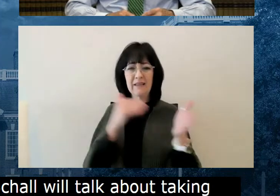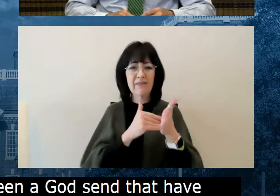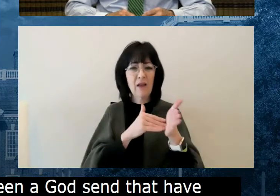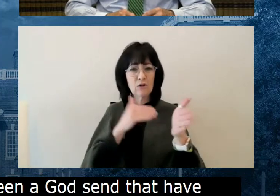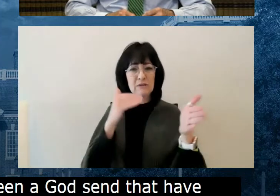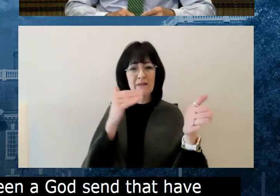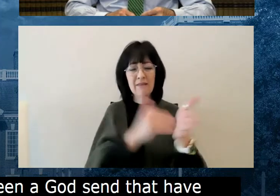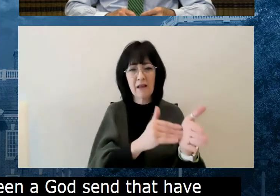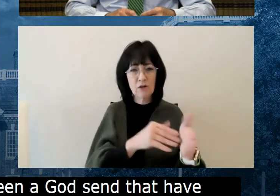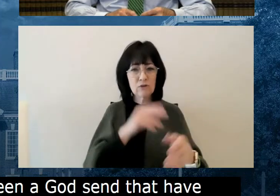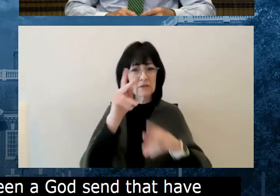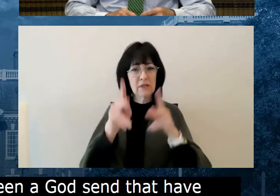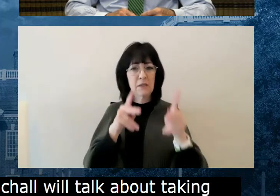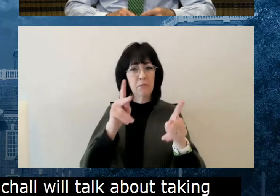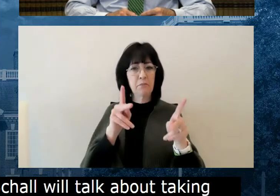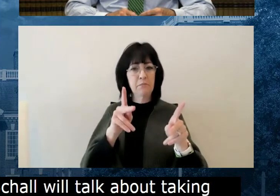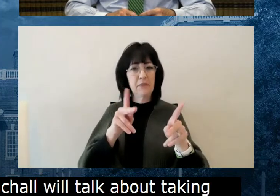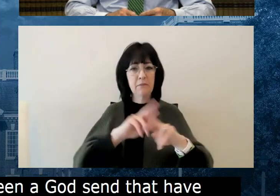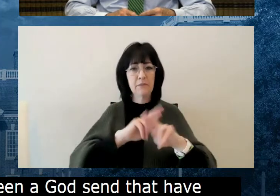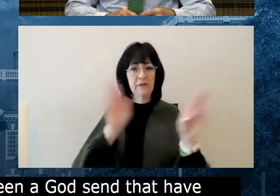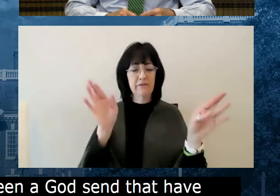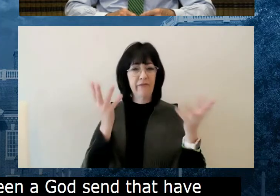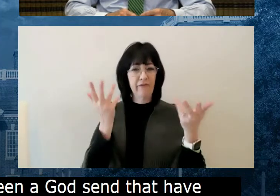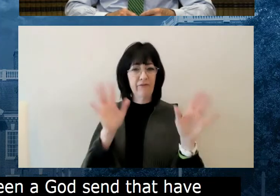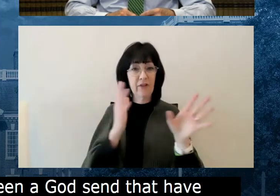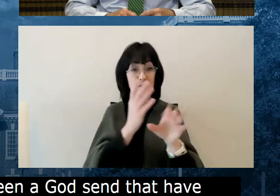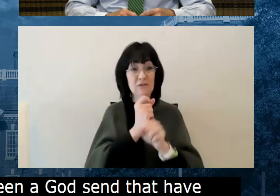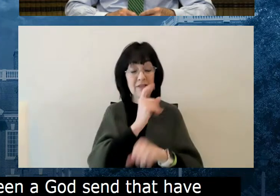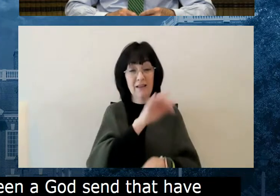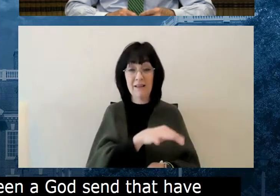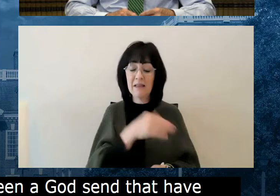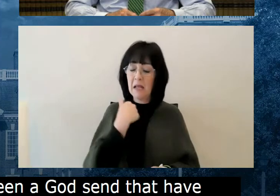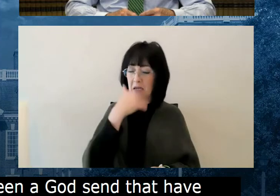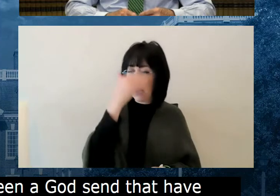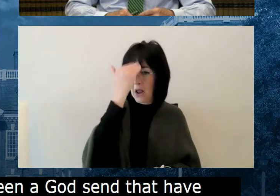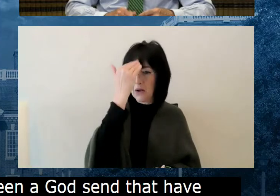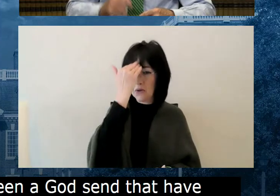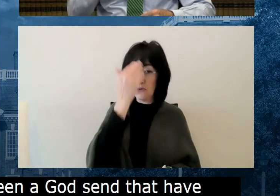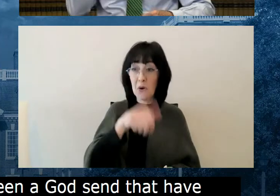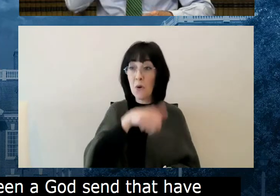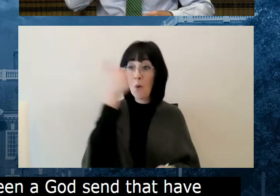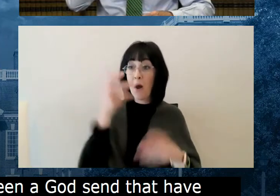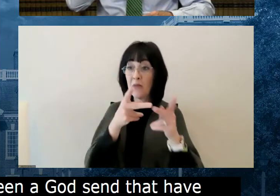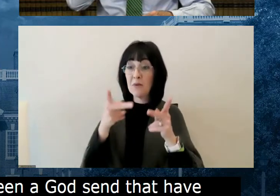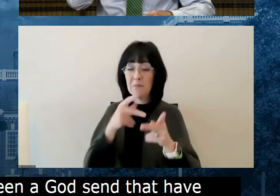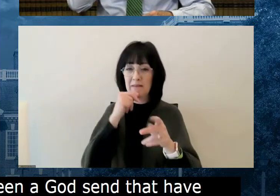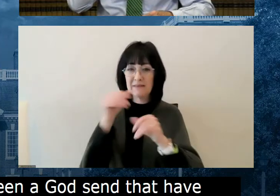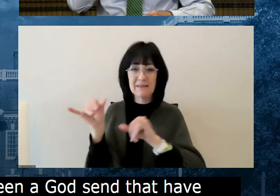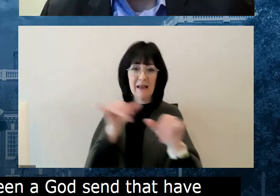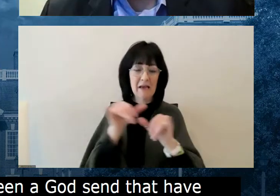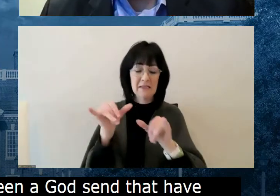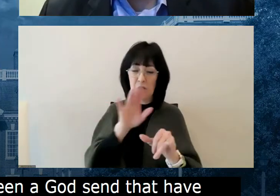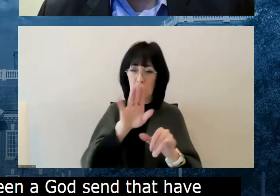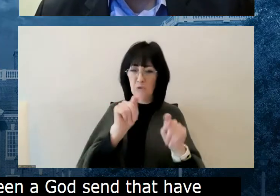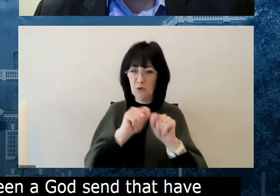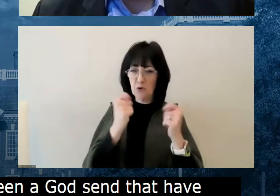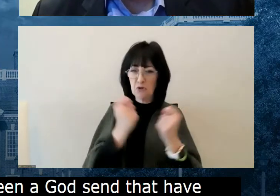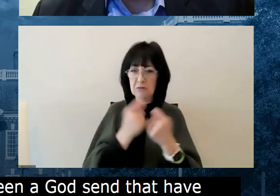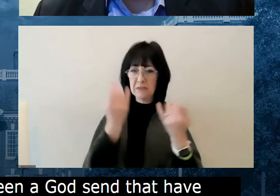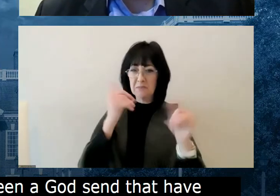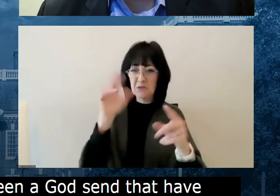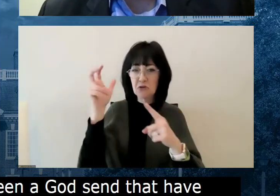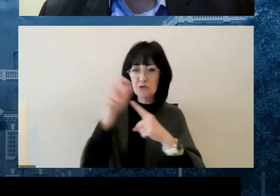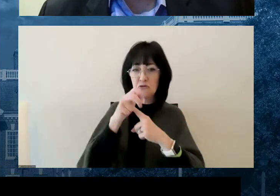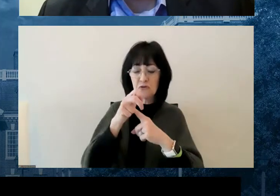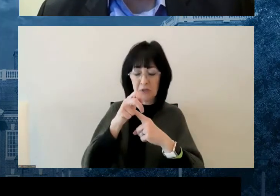Going to make it hard, AJ, to keep up with that kind of facility, but I know you and your team can do it. Thank you, Governor. Good afternoon, everybody.